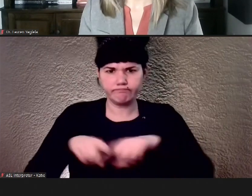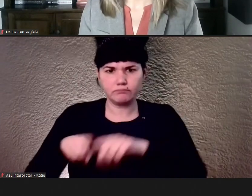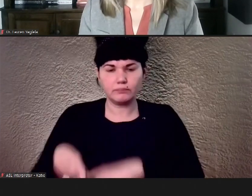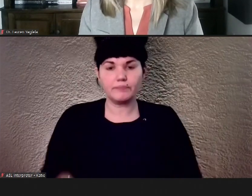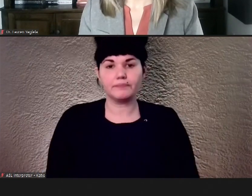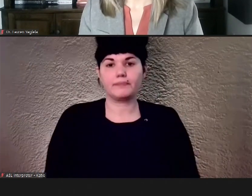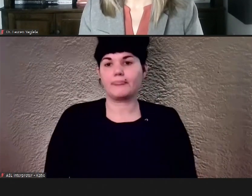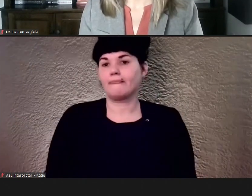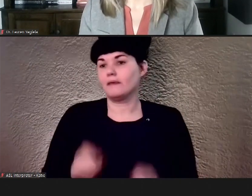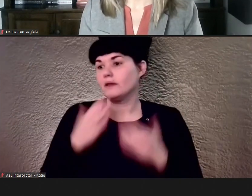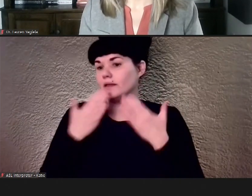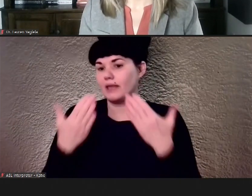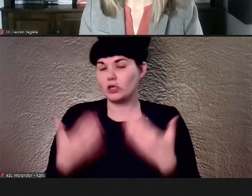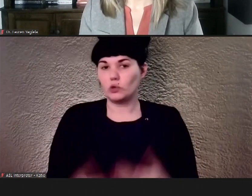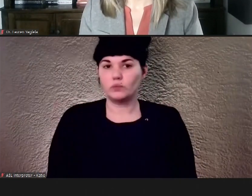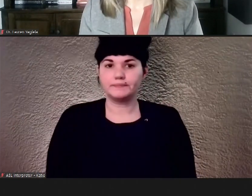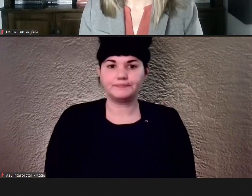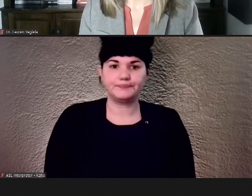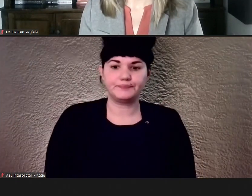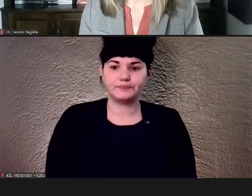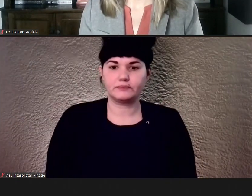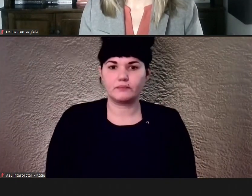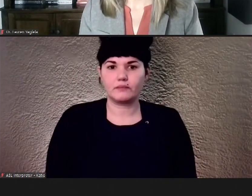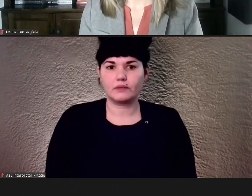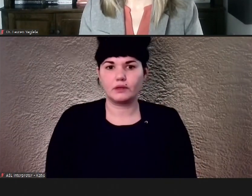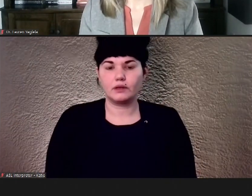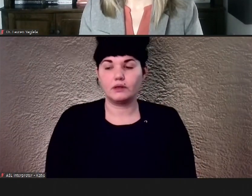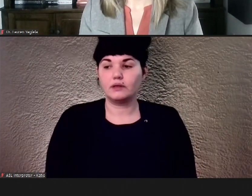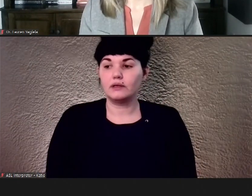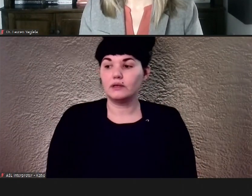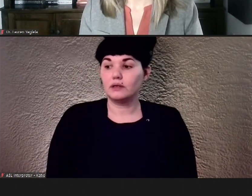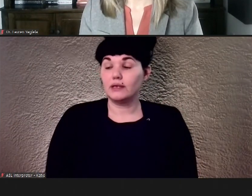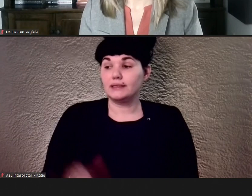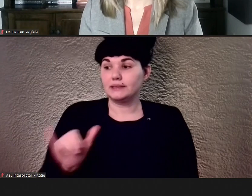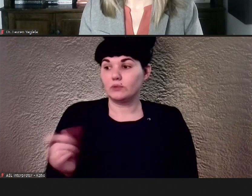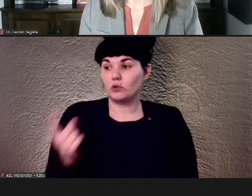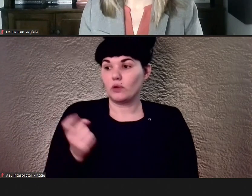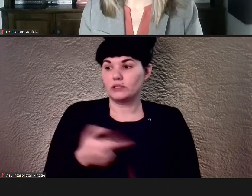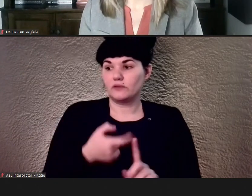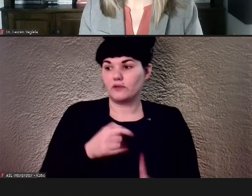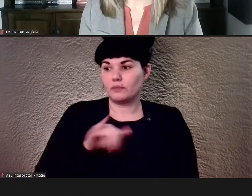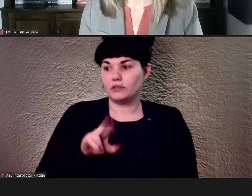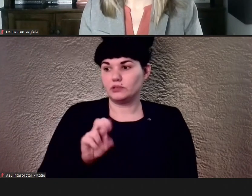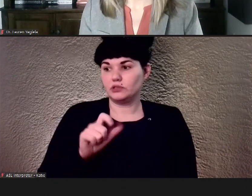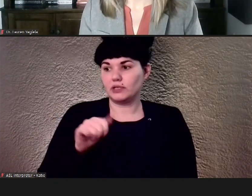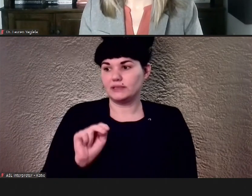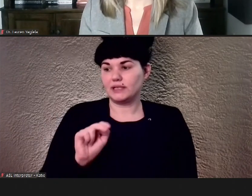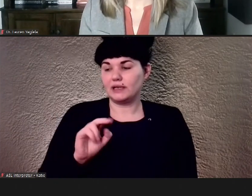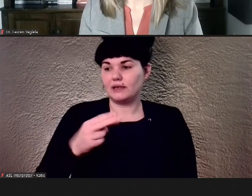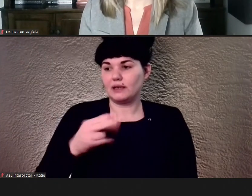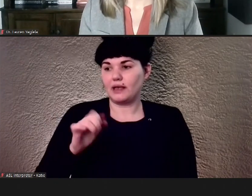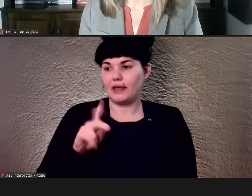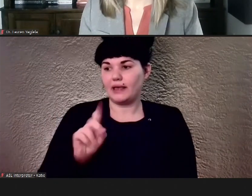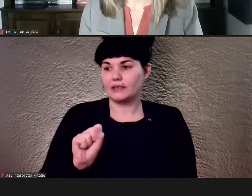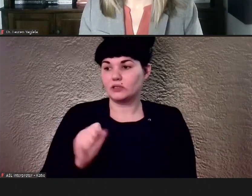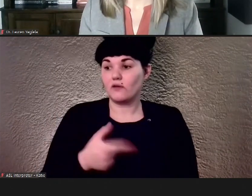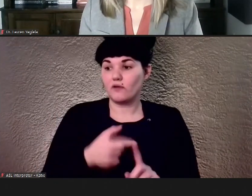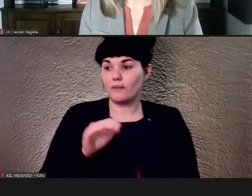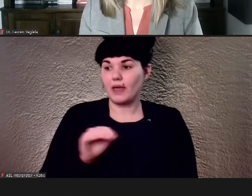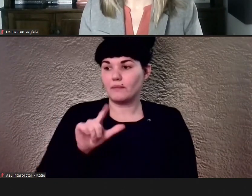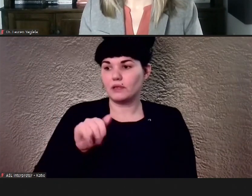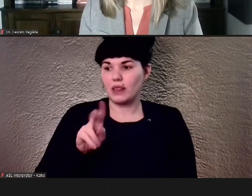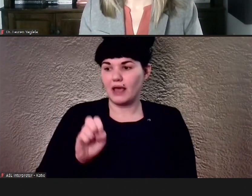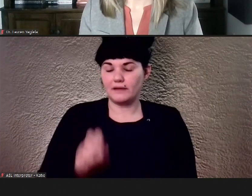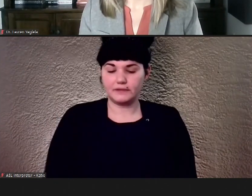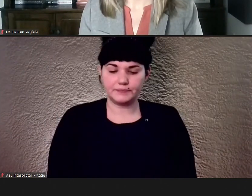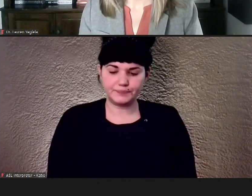Thank you. This question is along those same lines from Justin Hicks from MLive. What COVID numbers are health officials